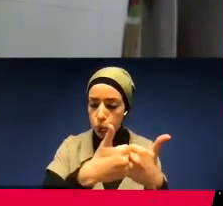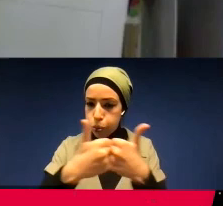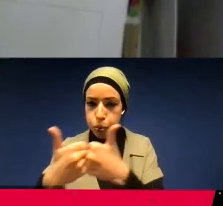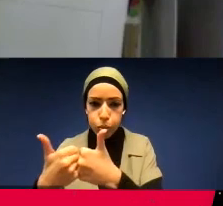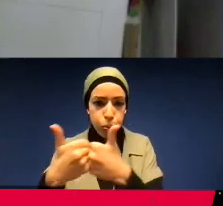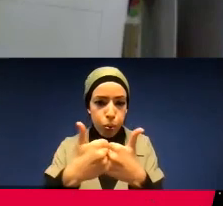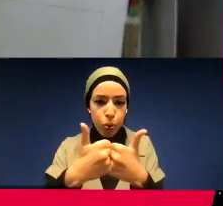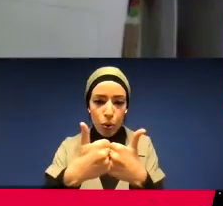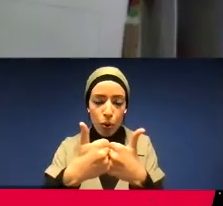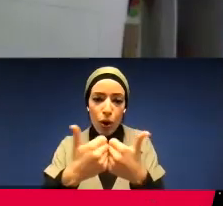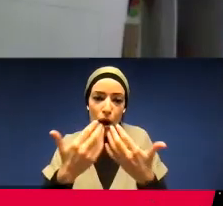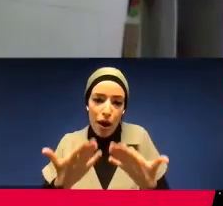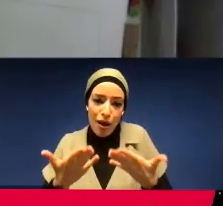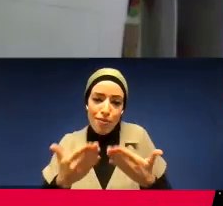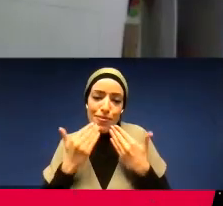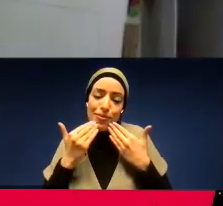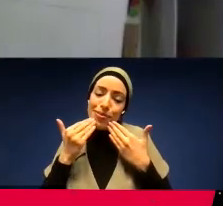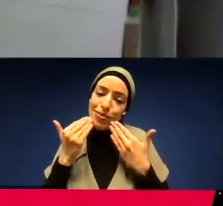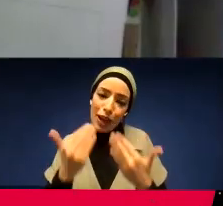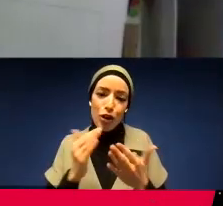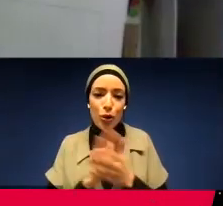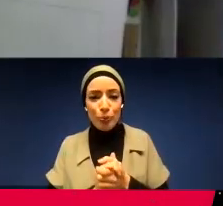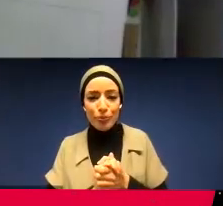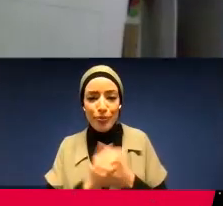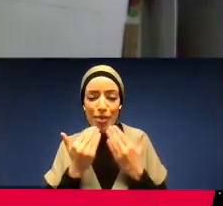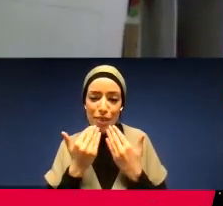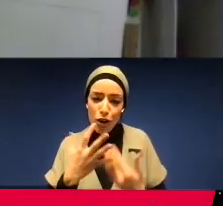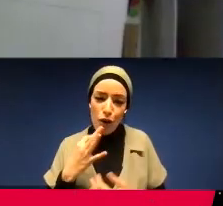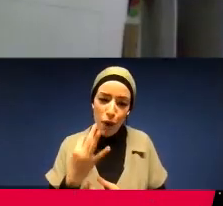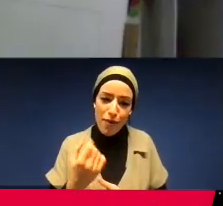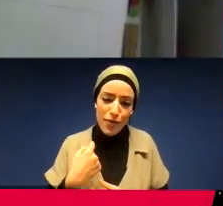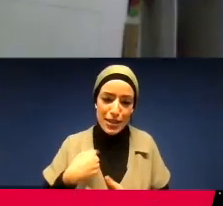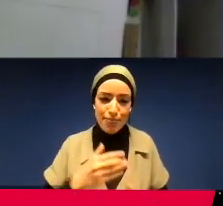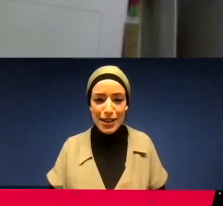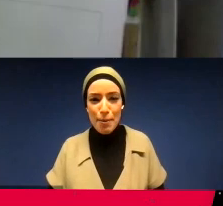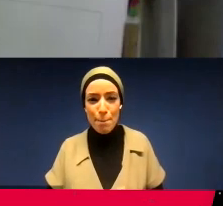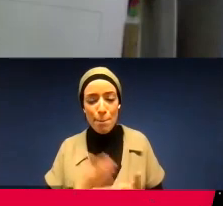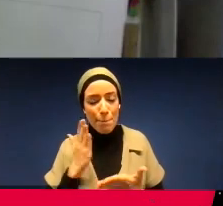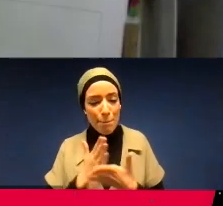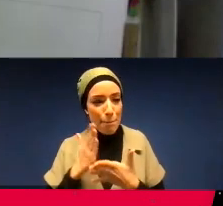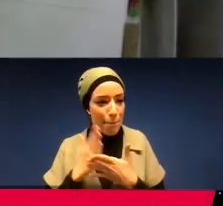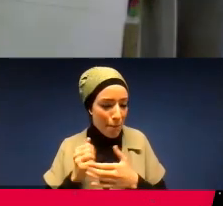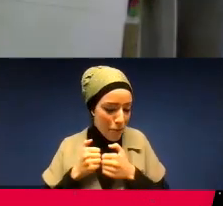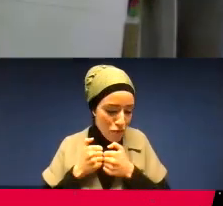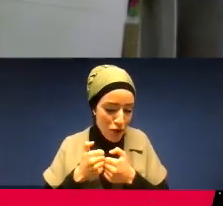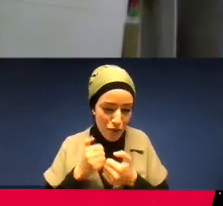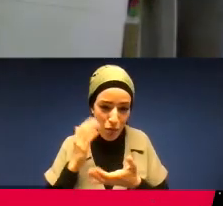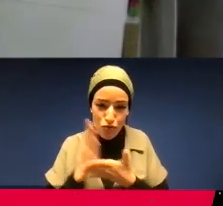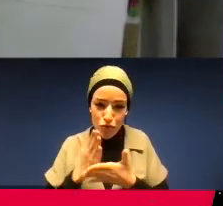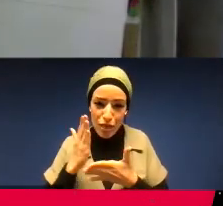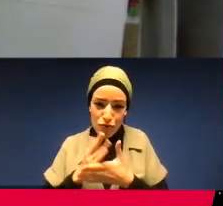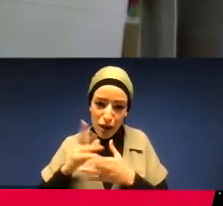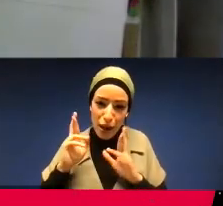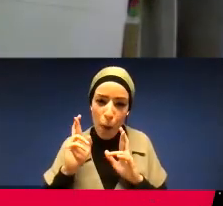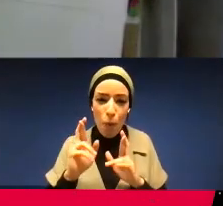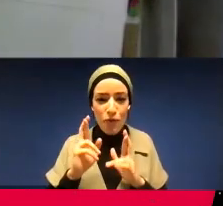remarks at this point. Thank you so much for having me. And I mean, I'm so much grateful. I'm also very hopeful to see